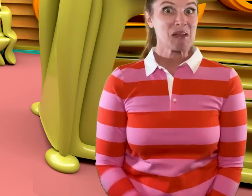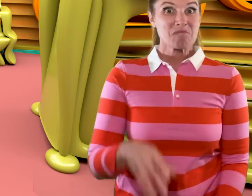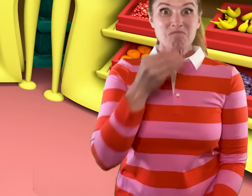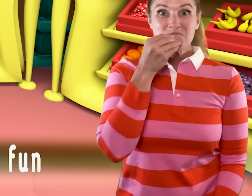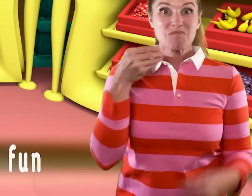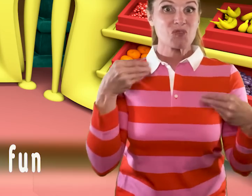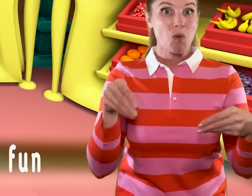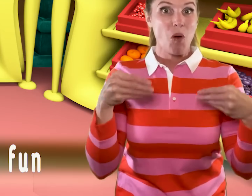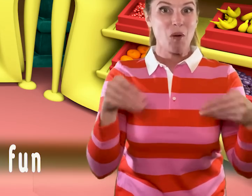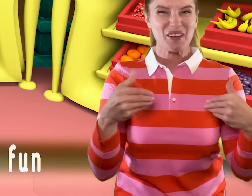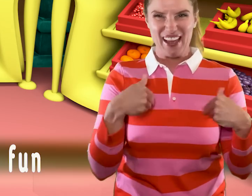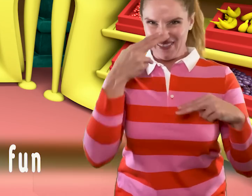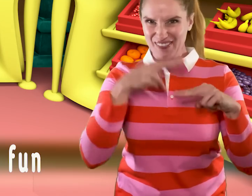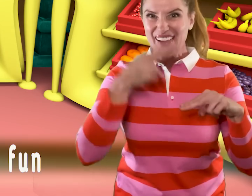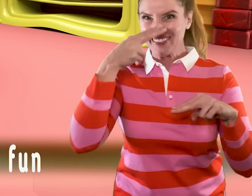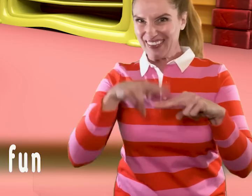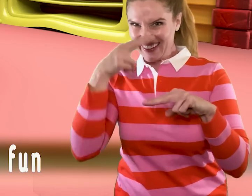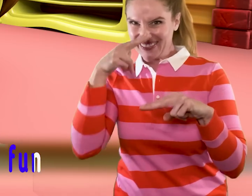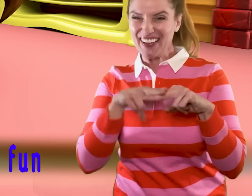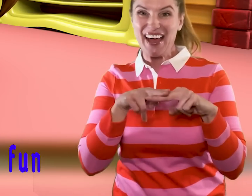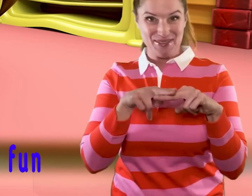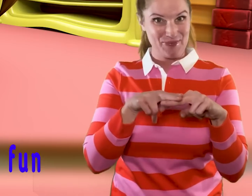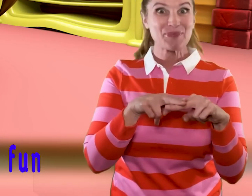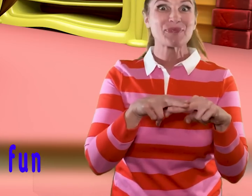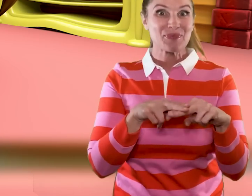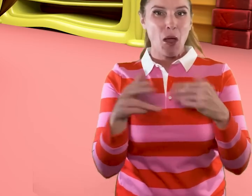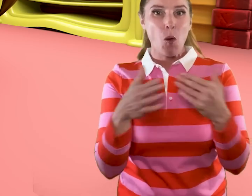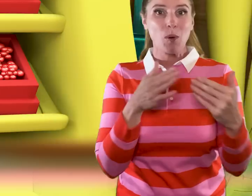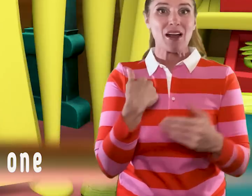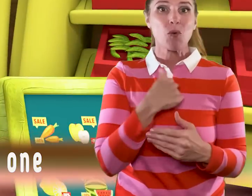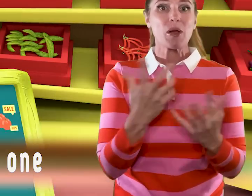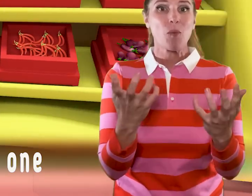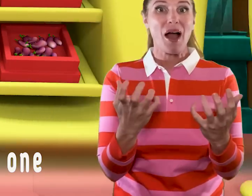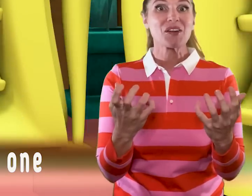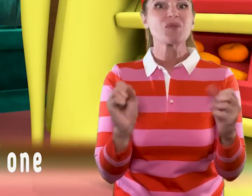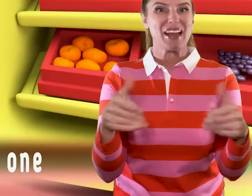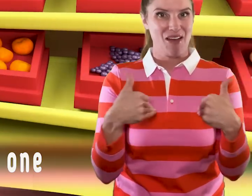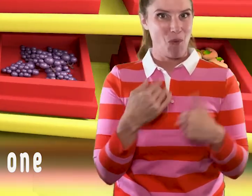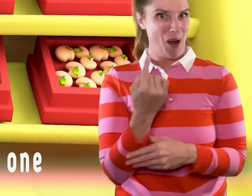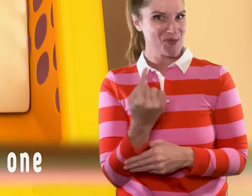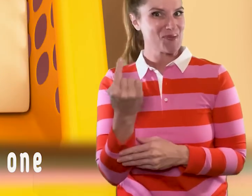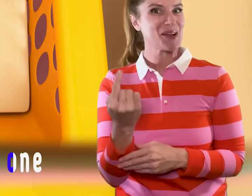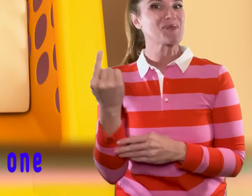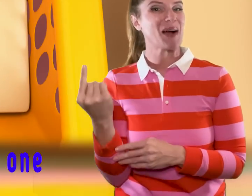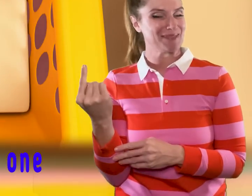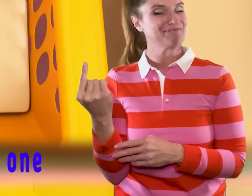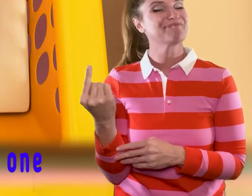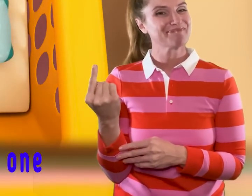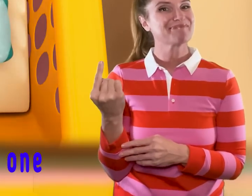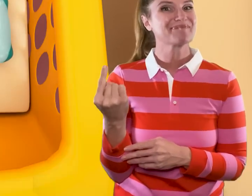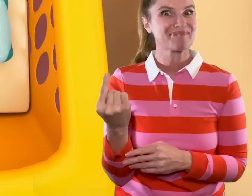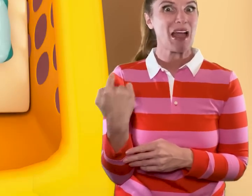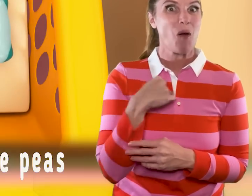store in the grocery store we have fun fun fun whatever we want we'll get